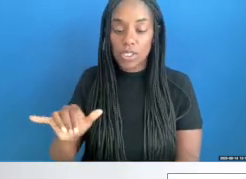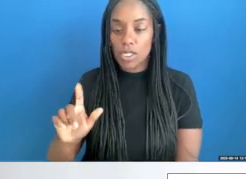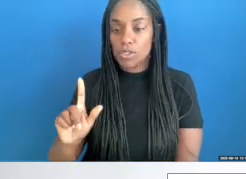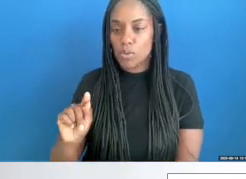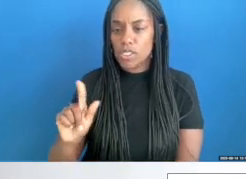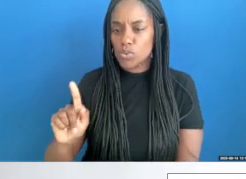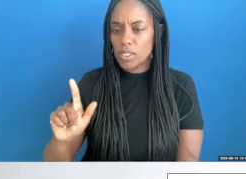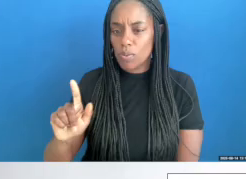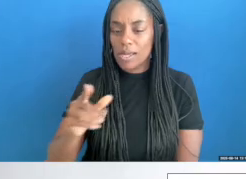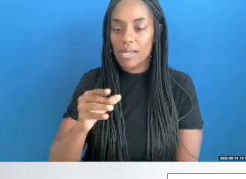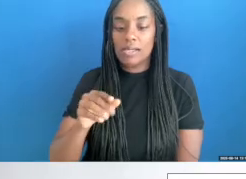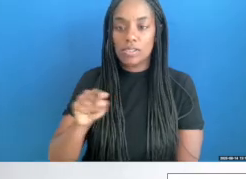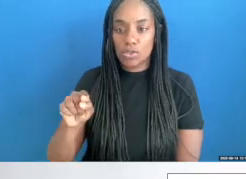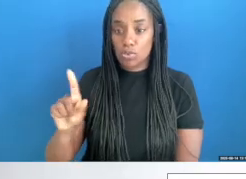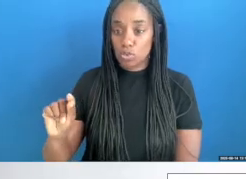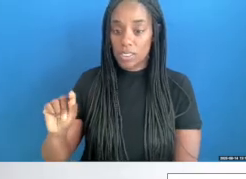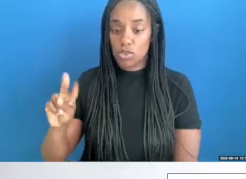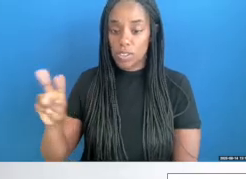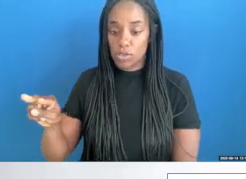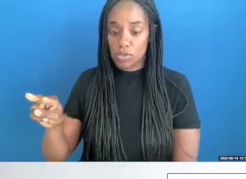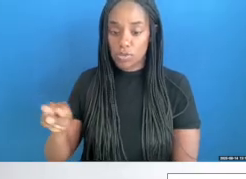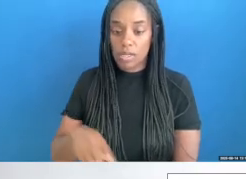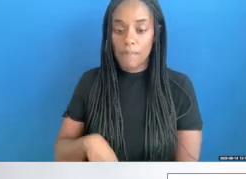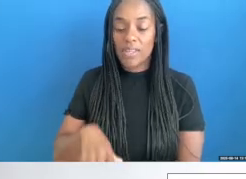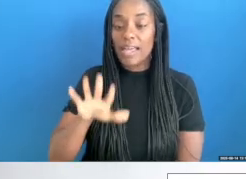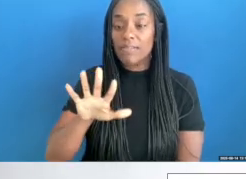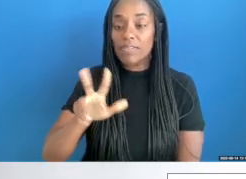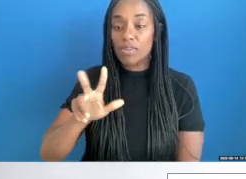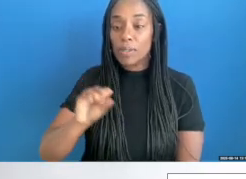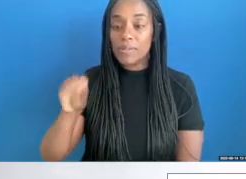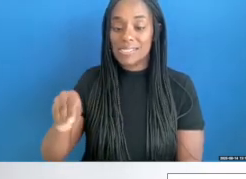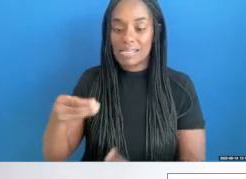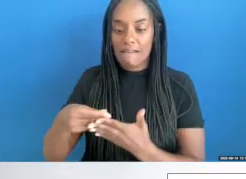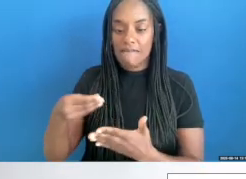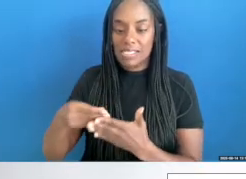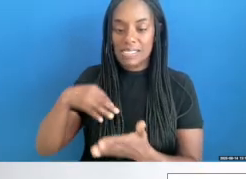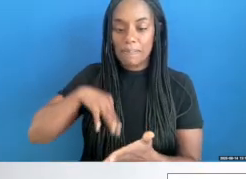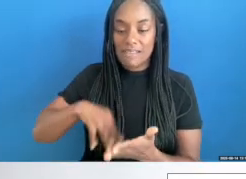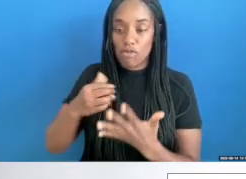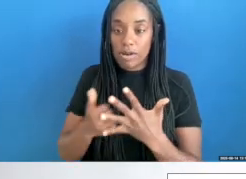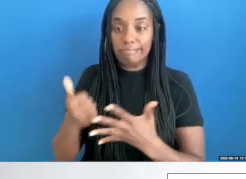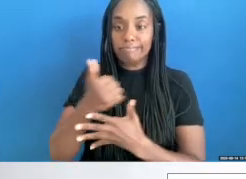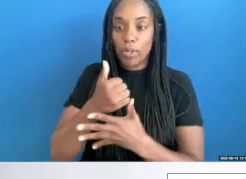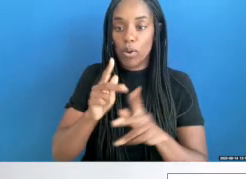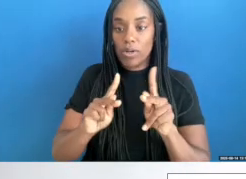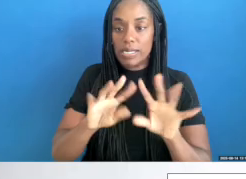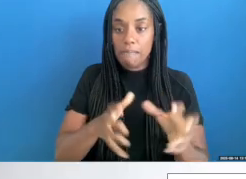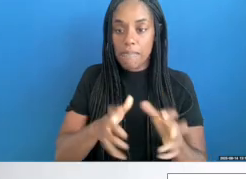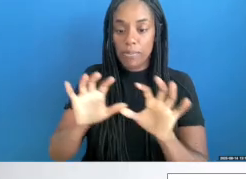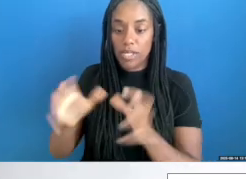53% of funds benefited priority populations. And for the past 2 fiscal